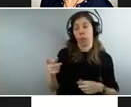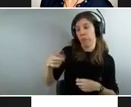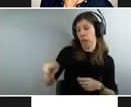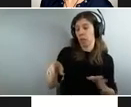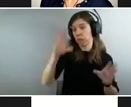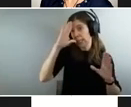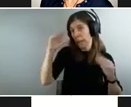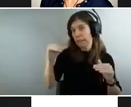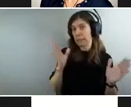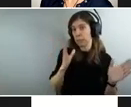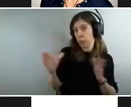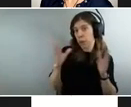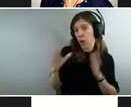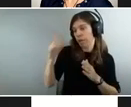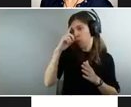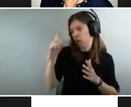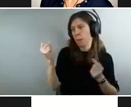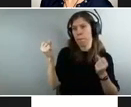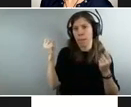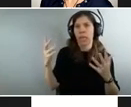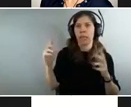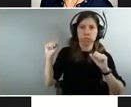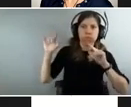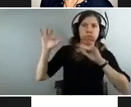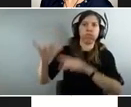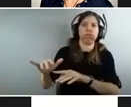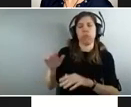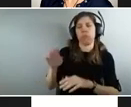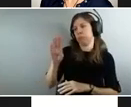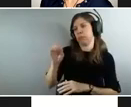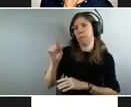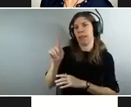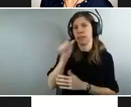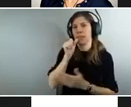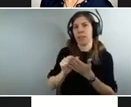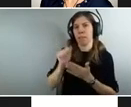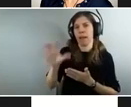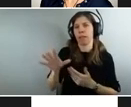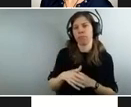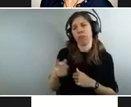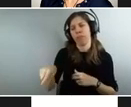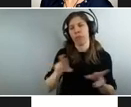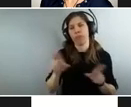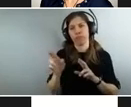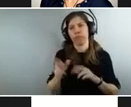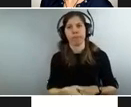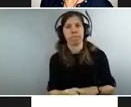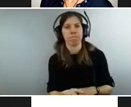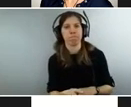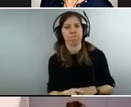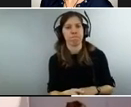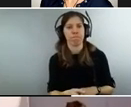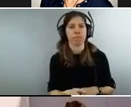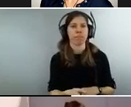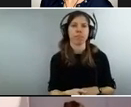for quite a large mail-in to occur. Okay. So